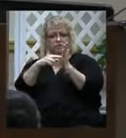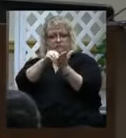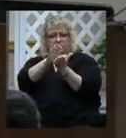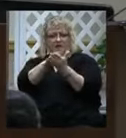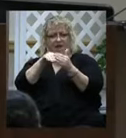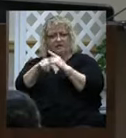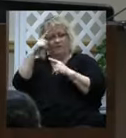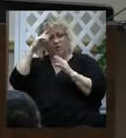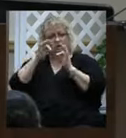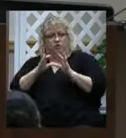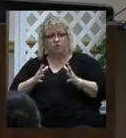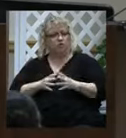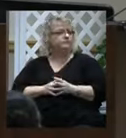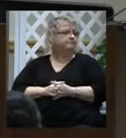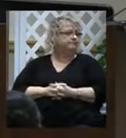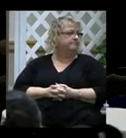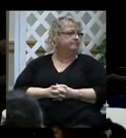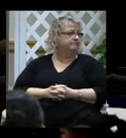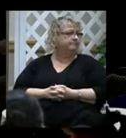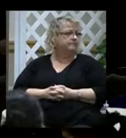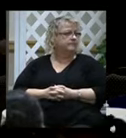to interpreters?